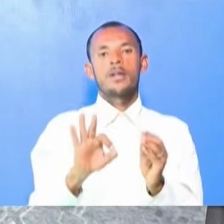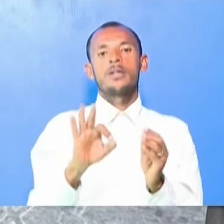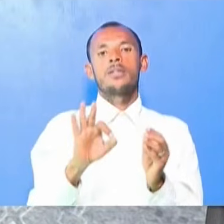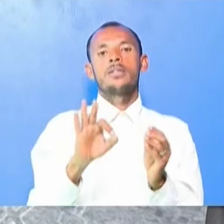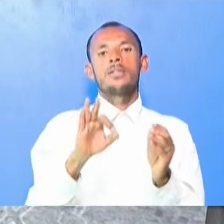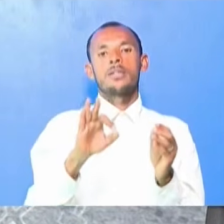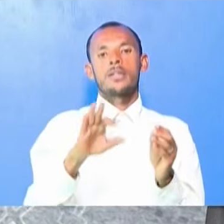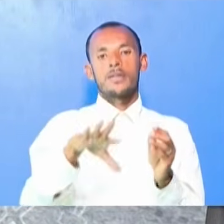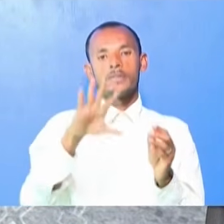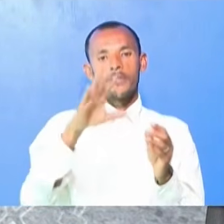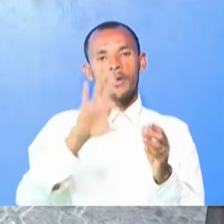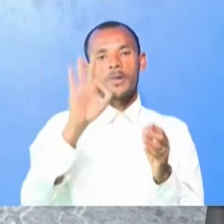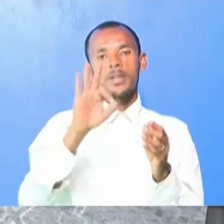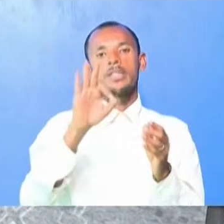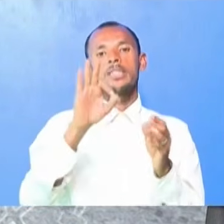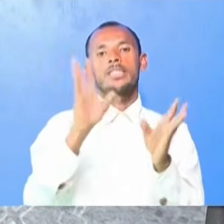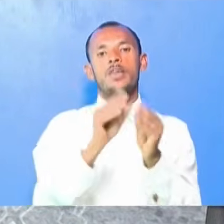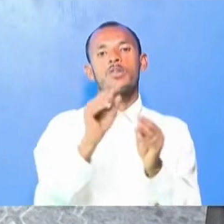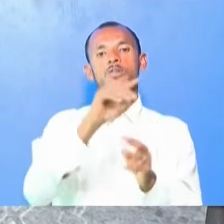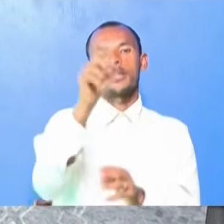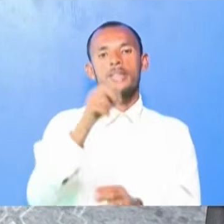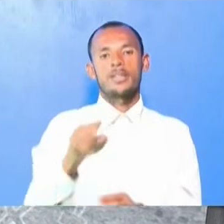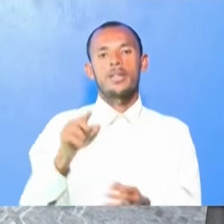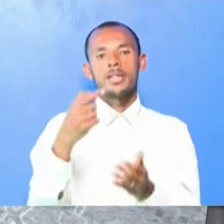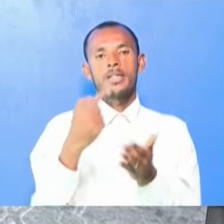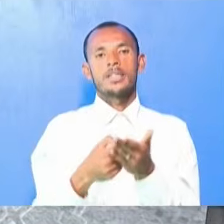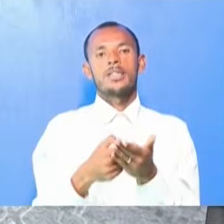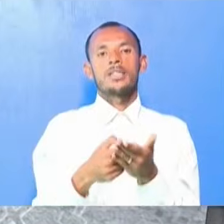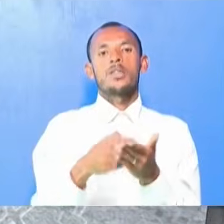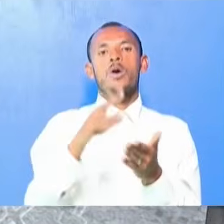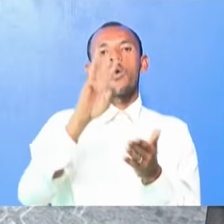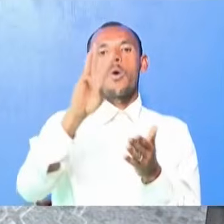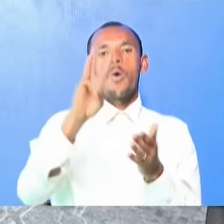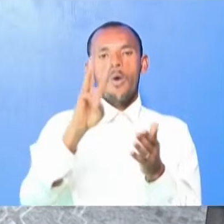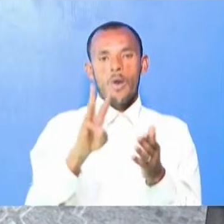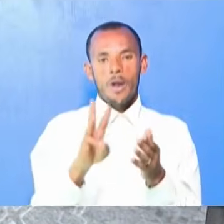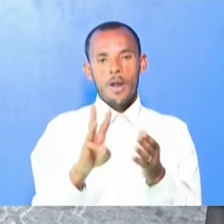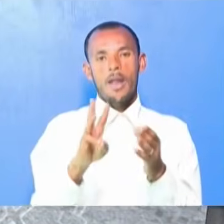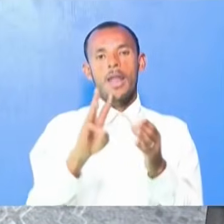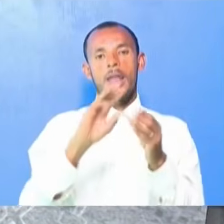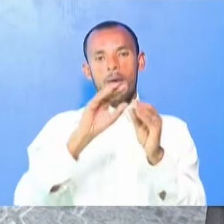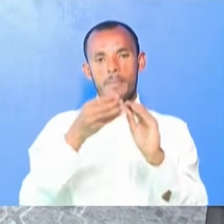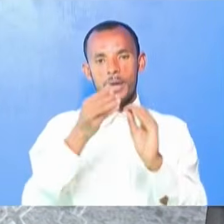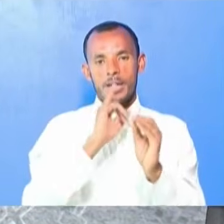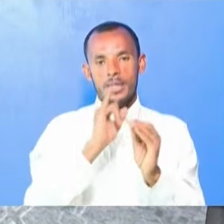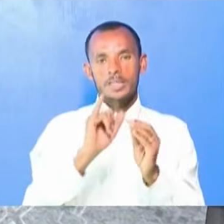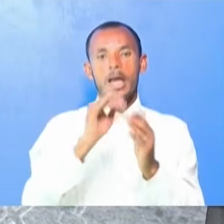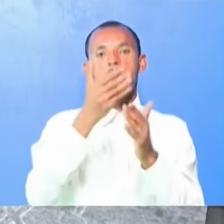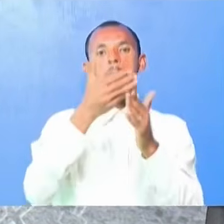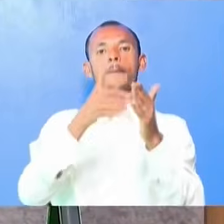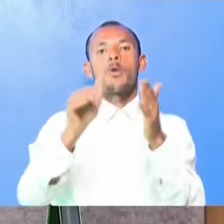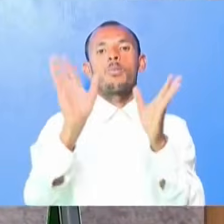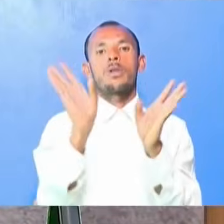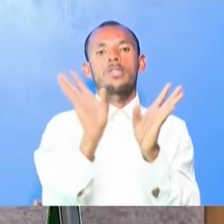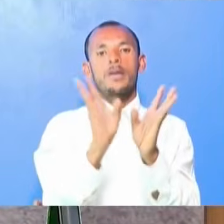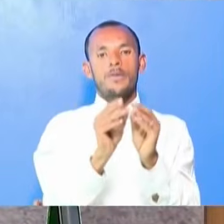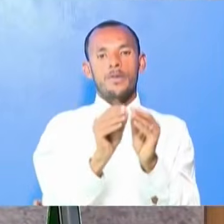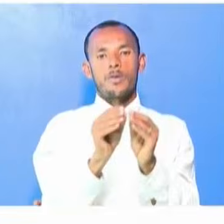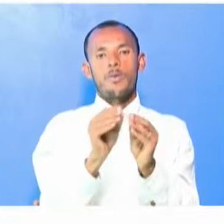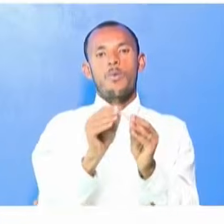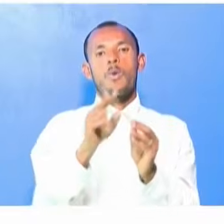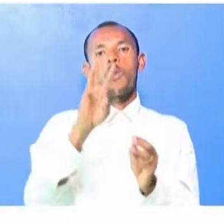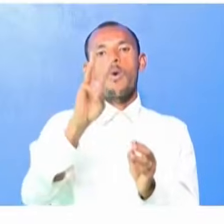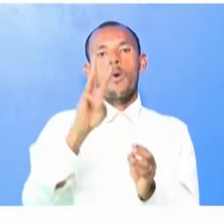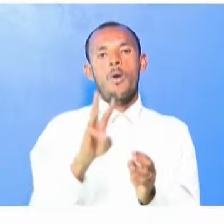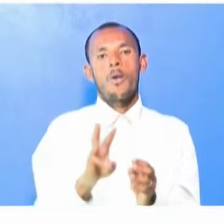integer. Therefore, this set of whole number is a proper subset of set of integer. Therefore,